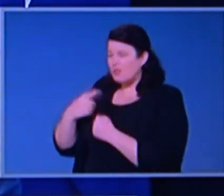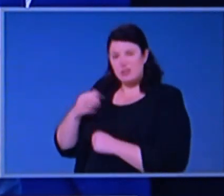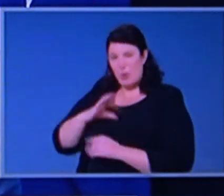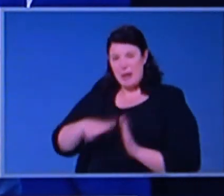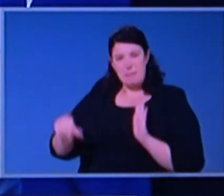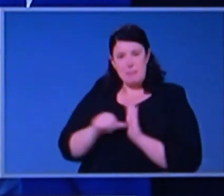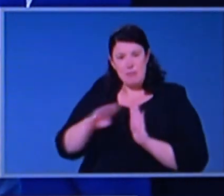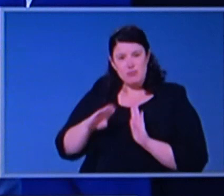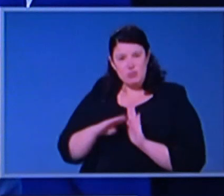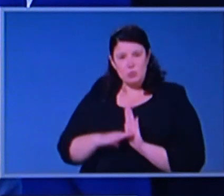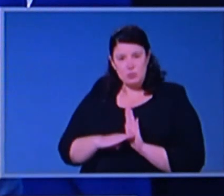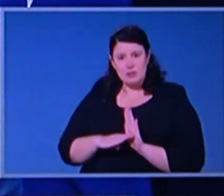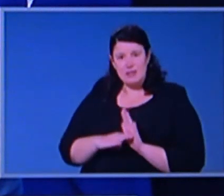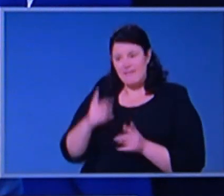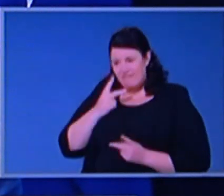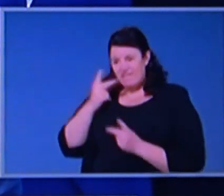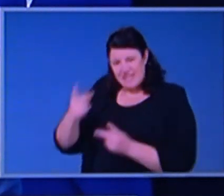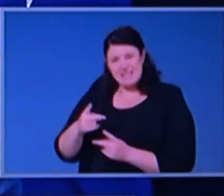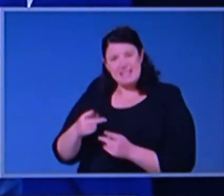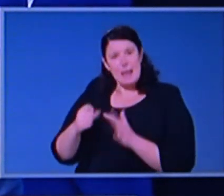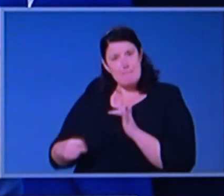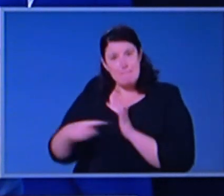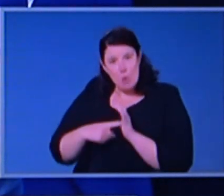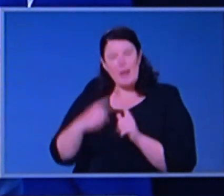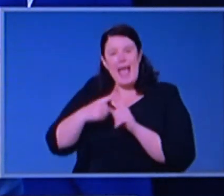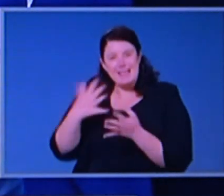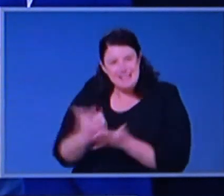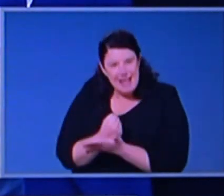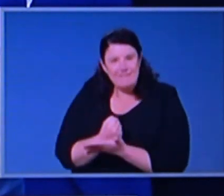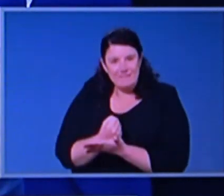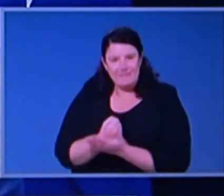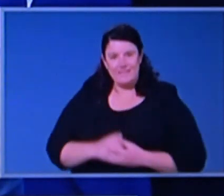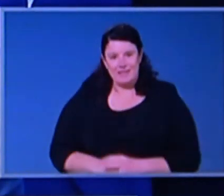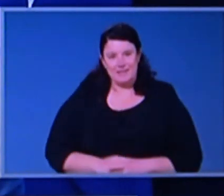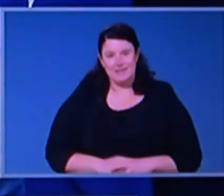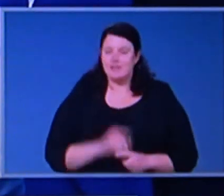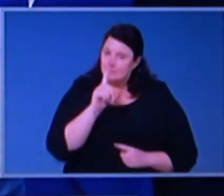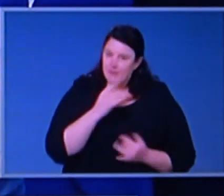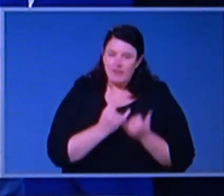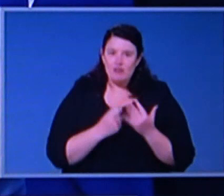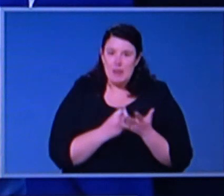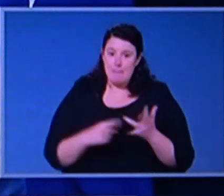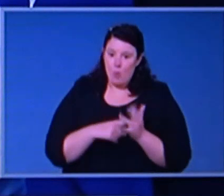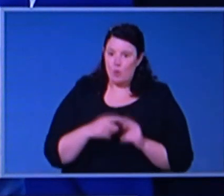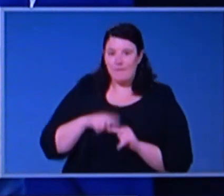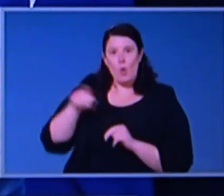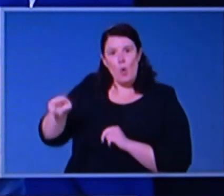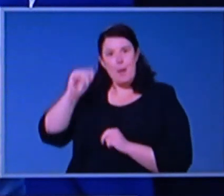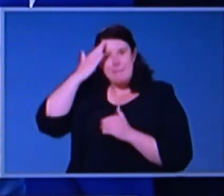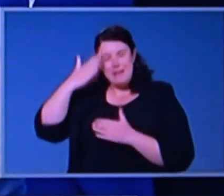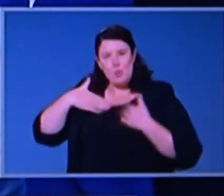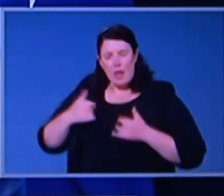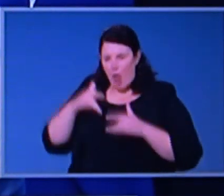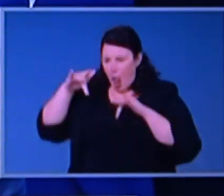these visits are quite safe when they're done in the right circumstances, and it's very important for the health of the residents that